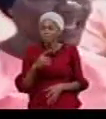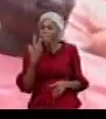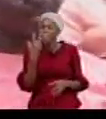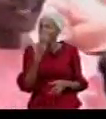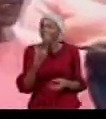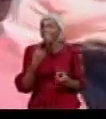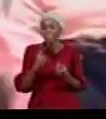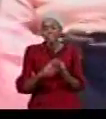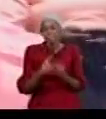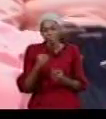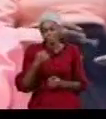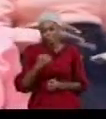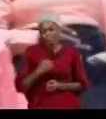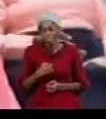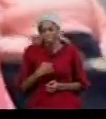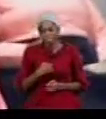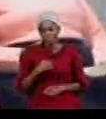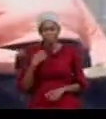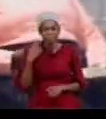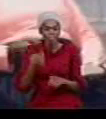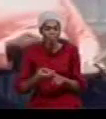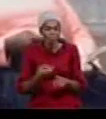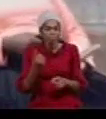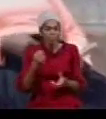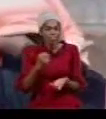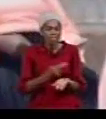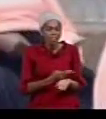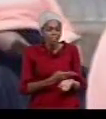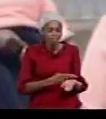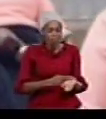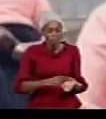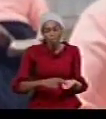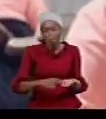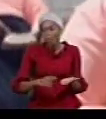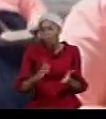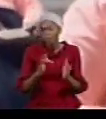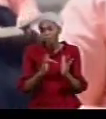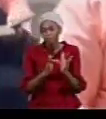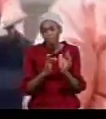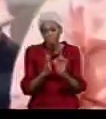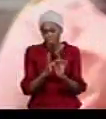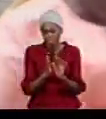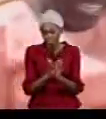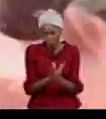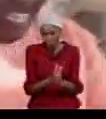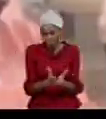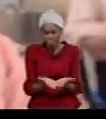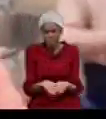Speak to me from the holy.